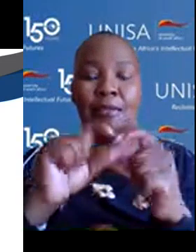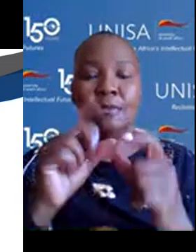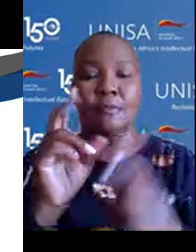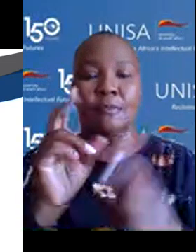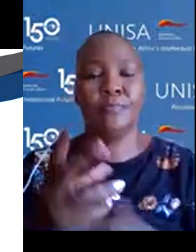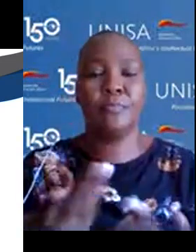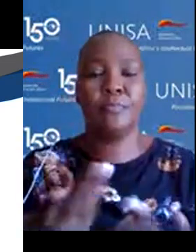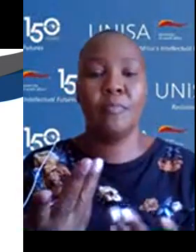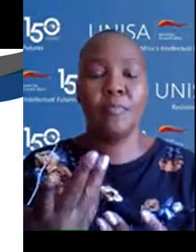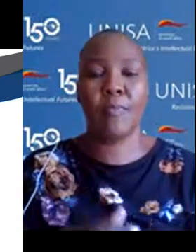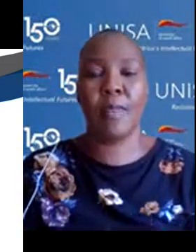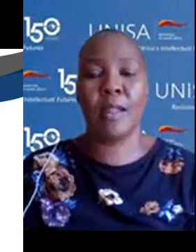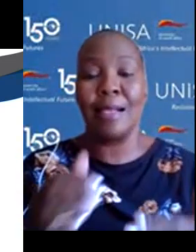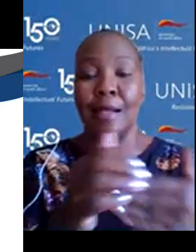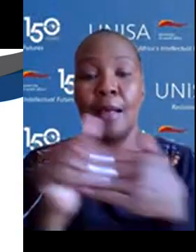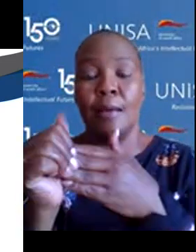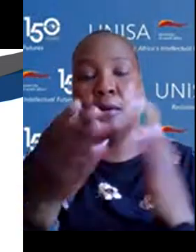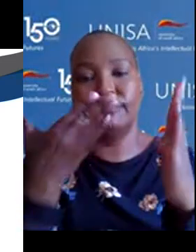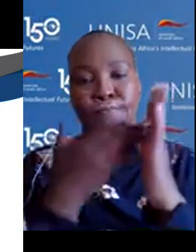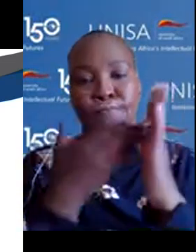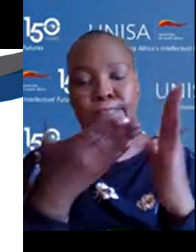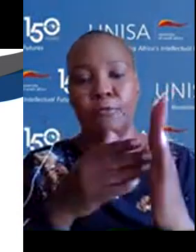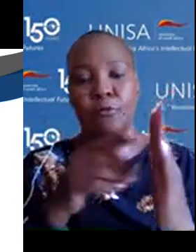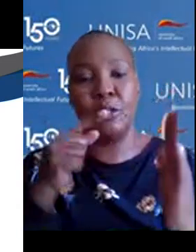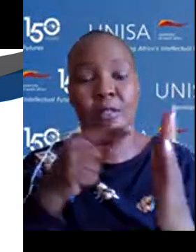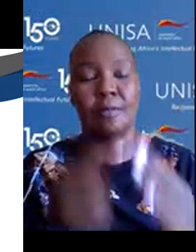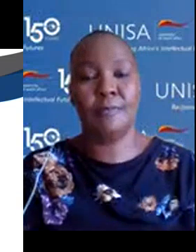There is a guide as well for this.